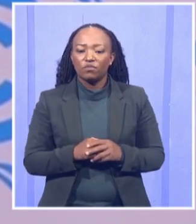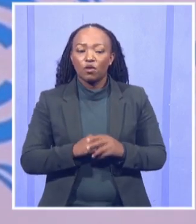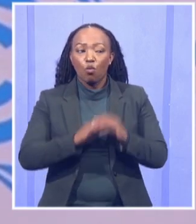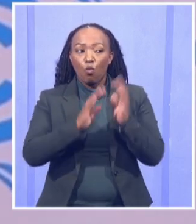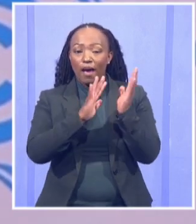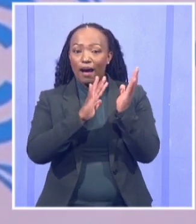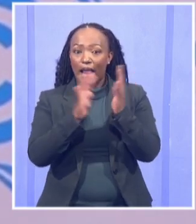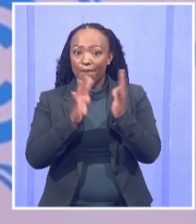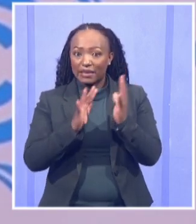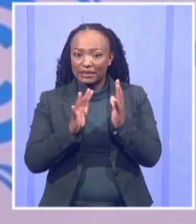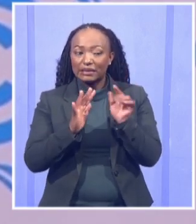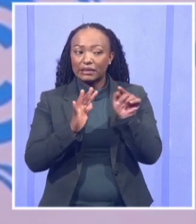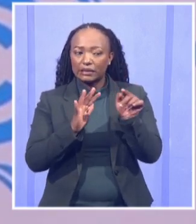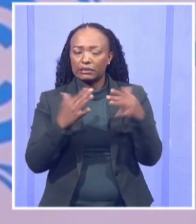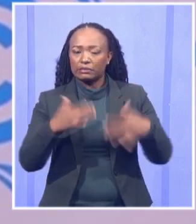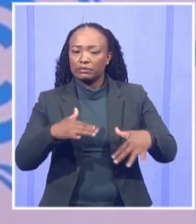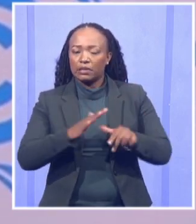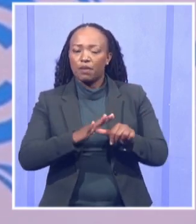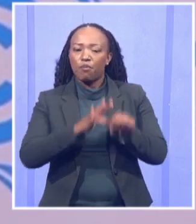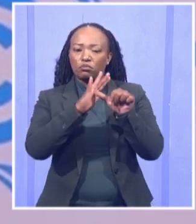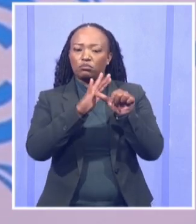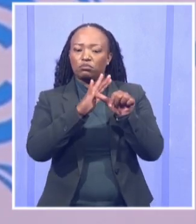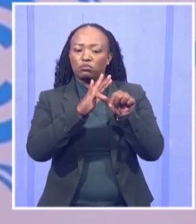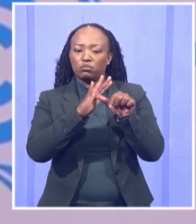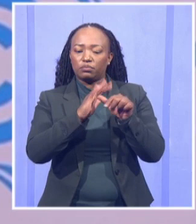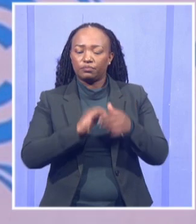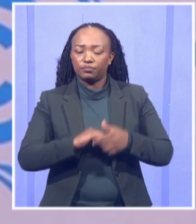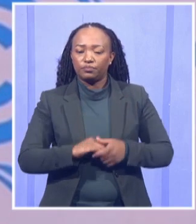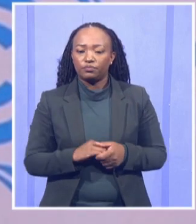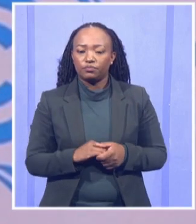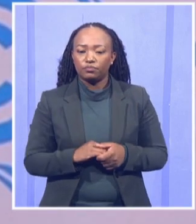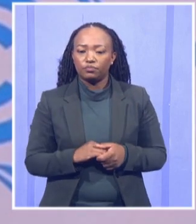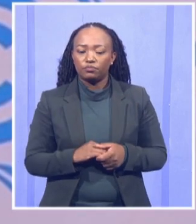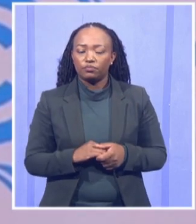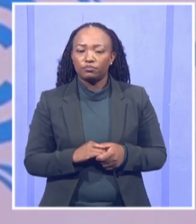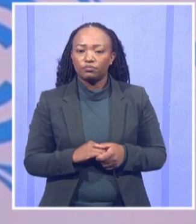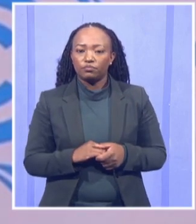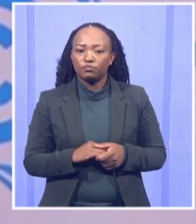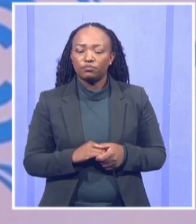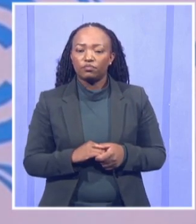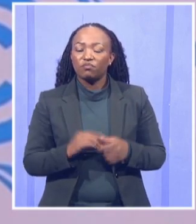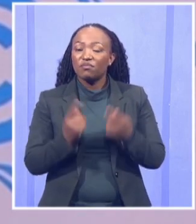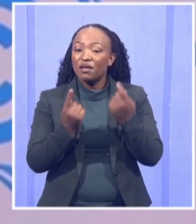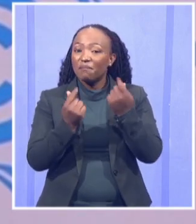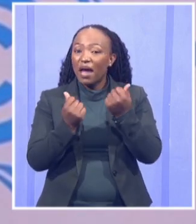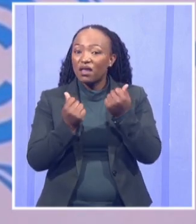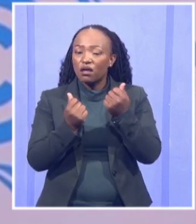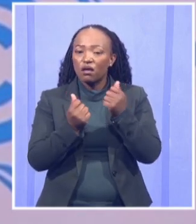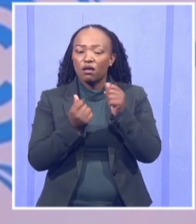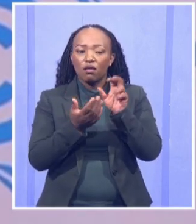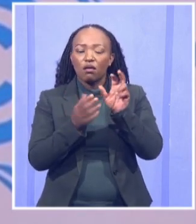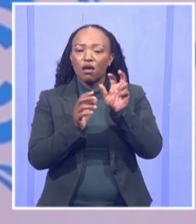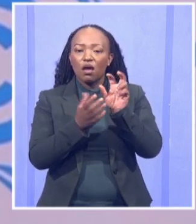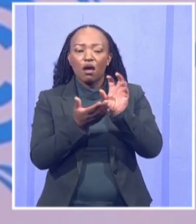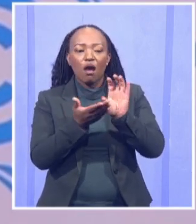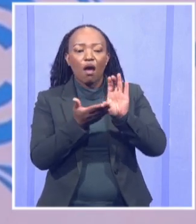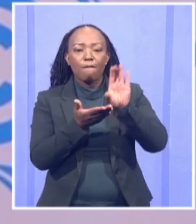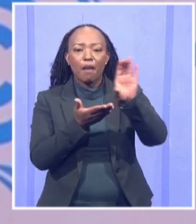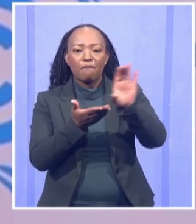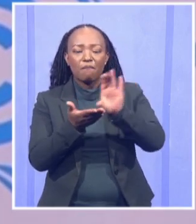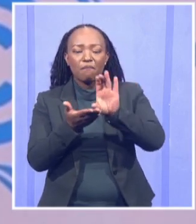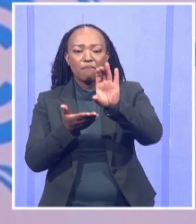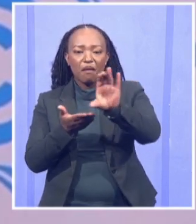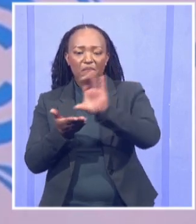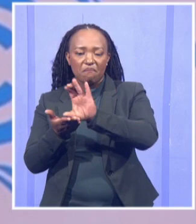prosperity trajectory. Our approach towards the allocation of resources creates the impression